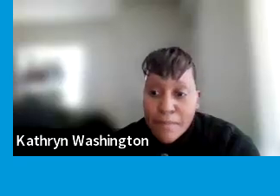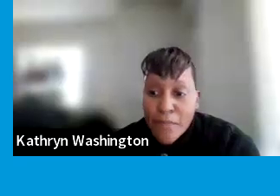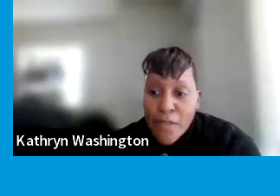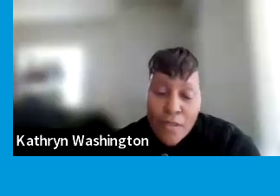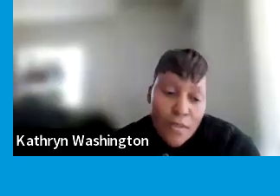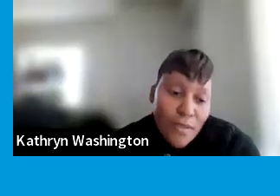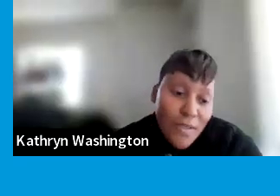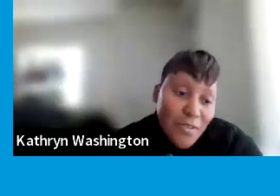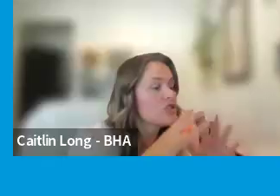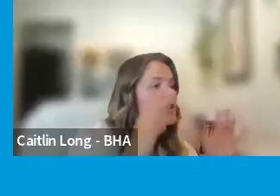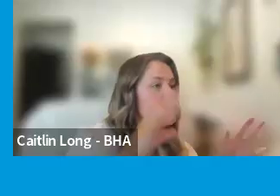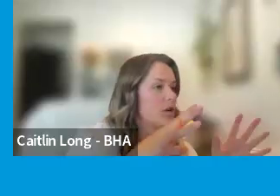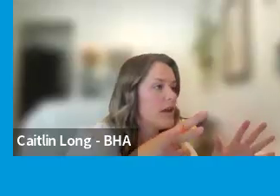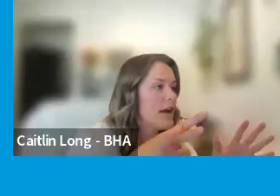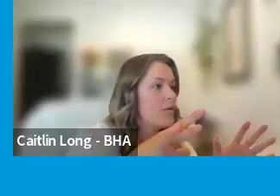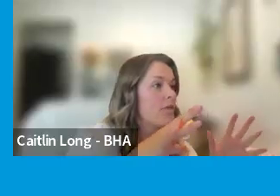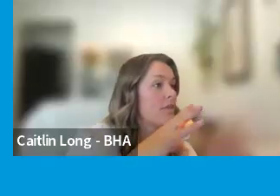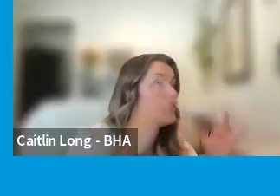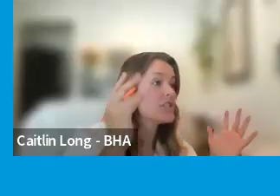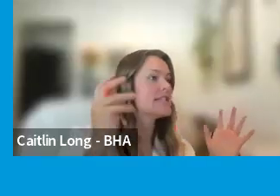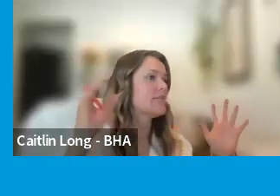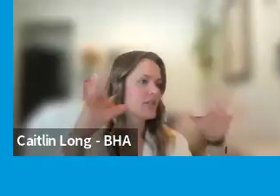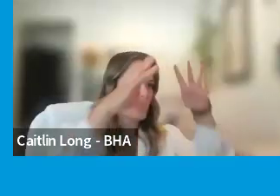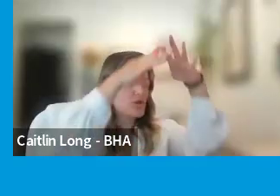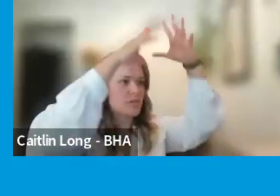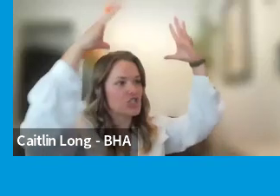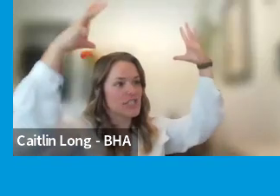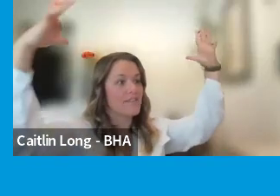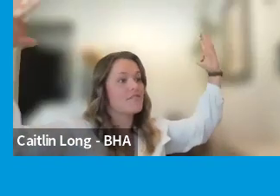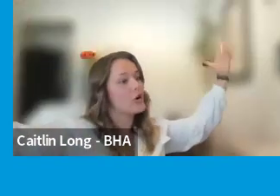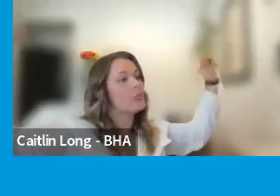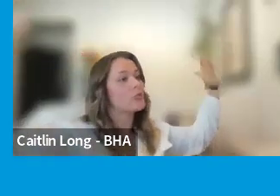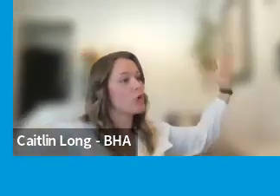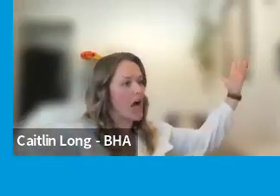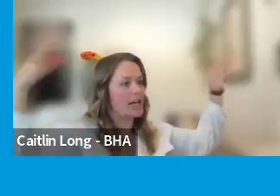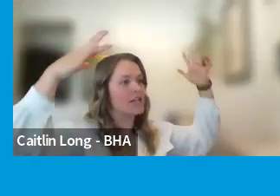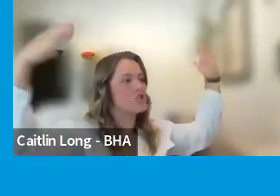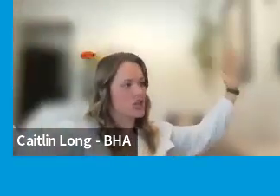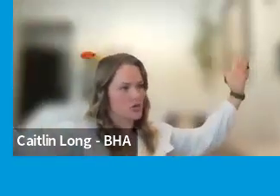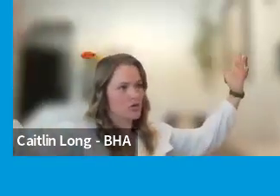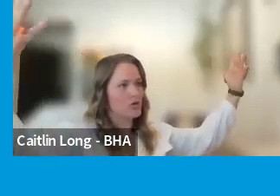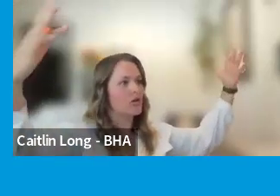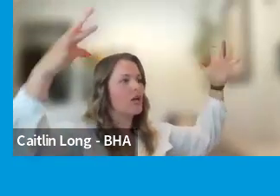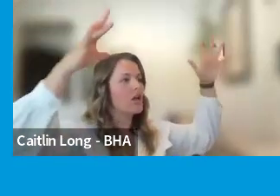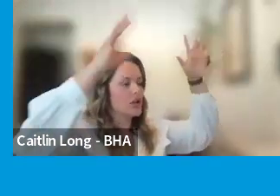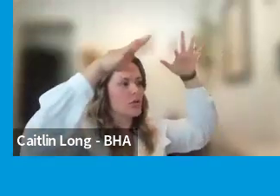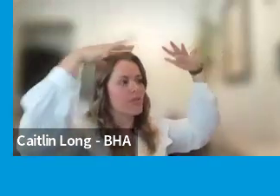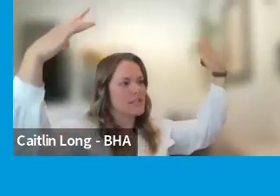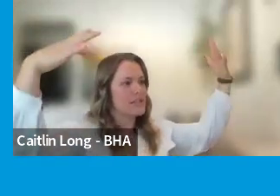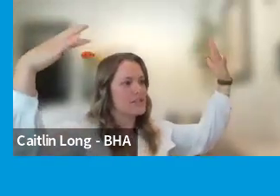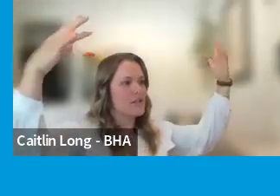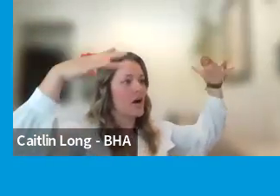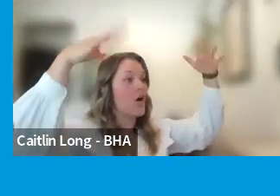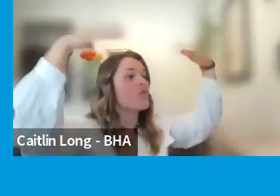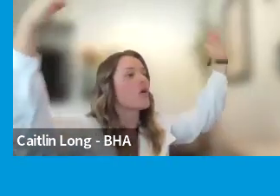willing. And Thank you. just to point out, the vision statement is supposed to be just kind of a very broad, general,